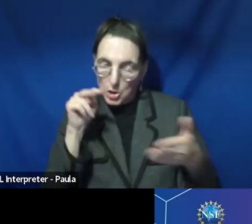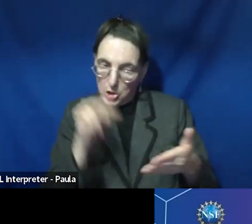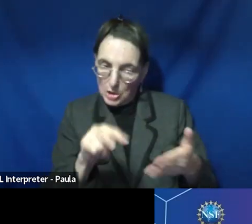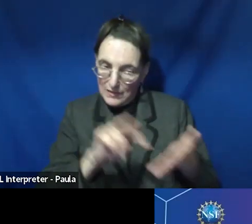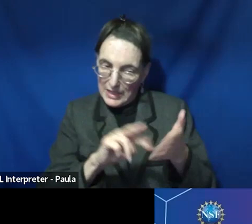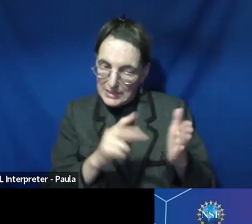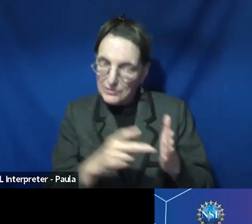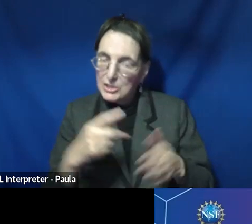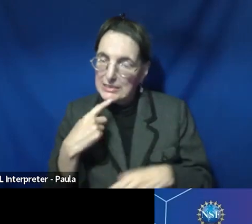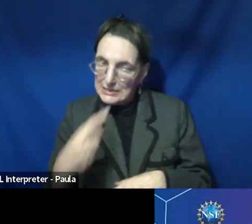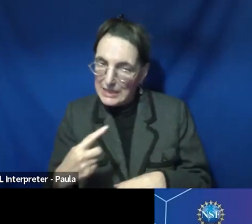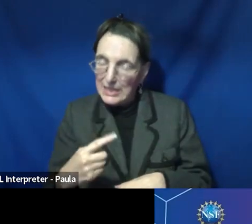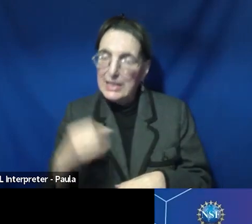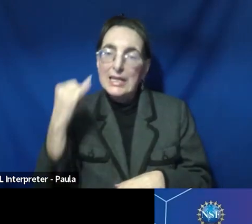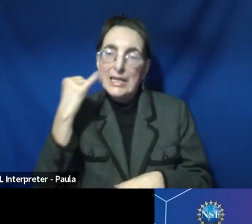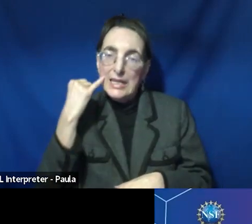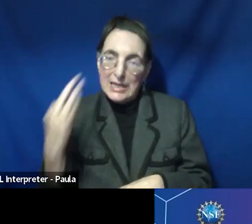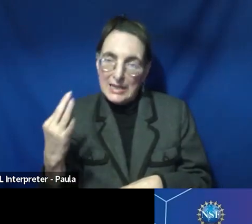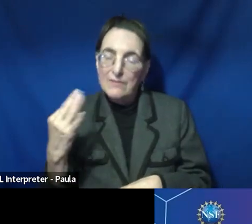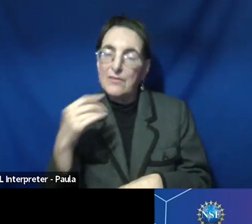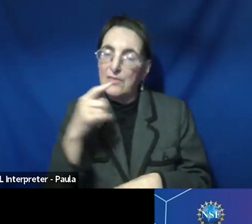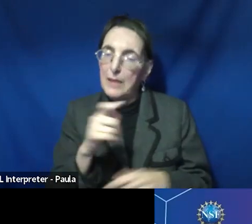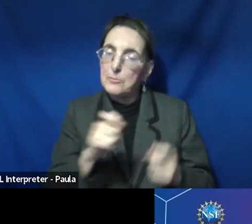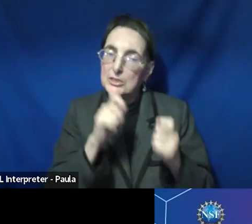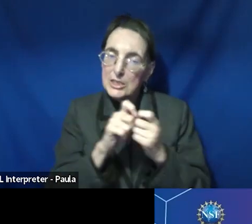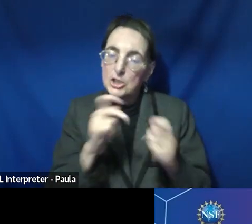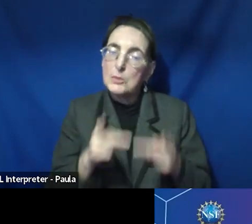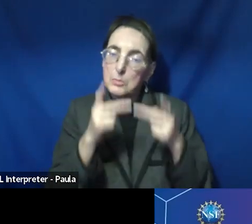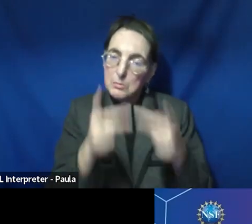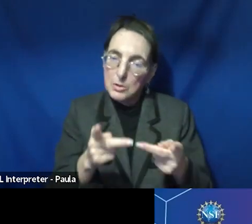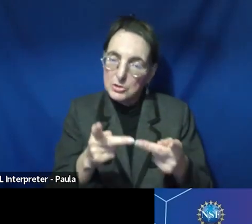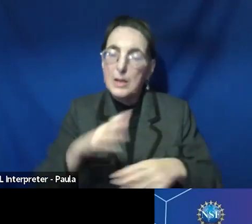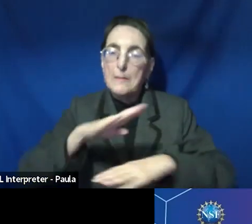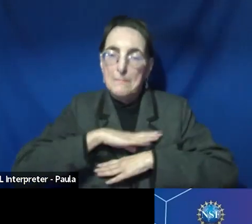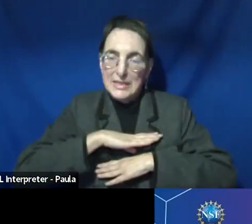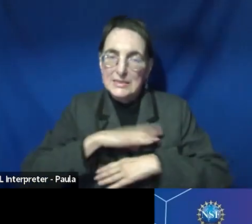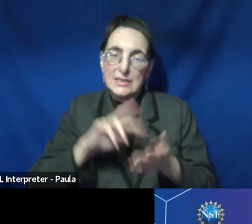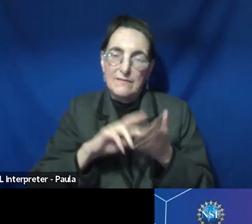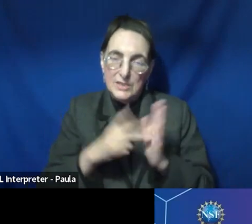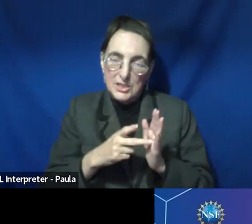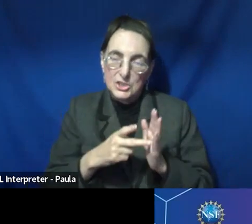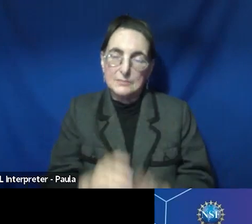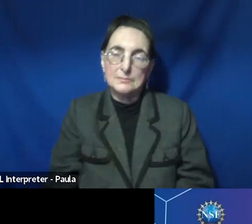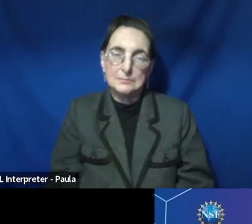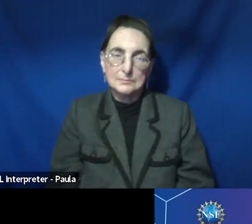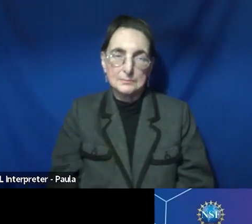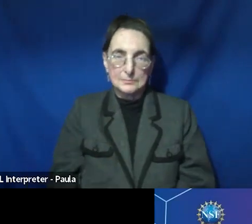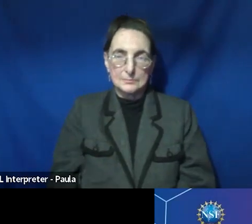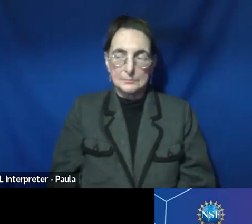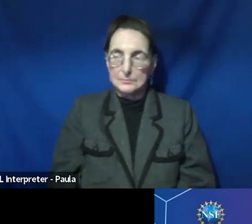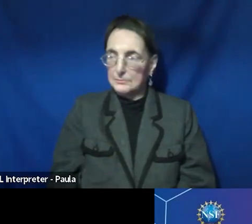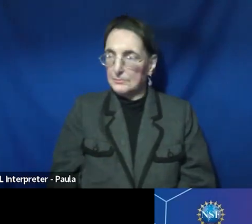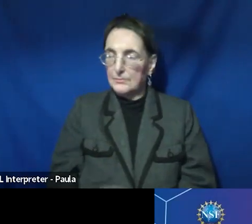say whether there is whether that particular proposal meets that definition. Yeah, I think